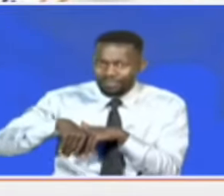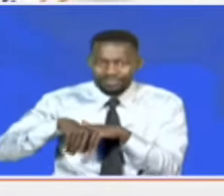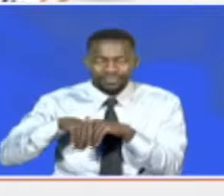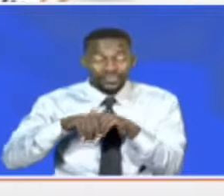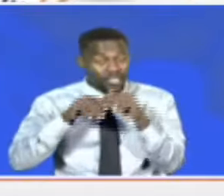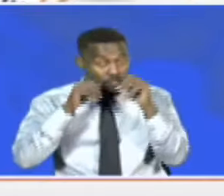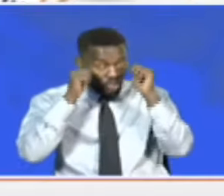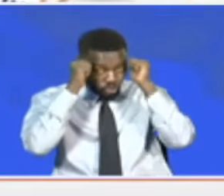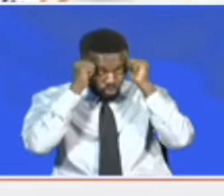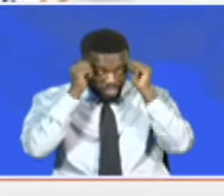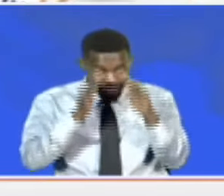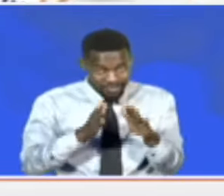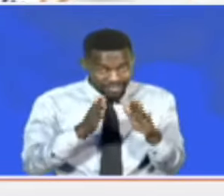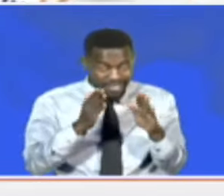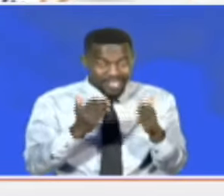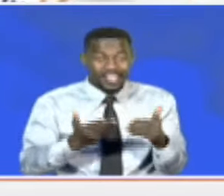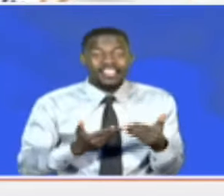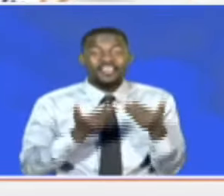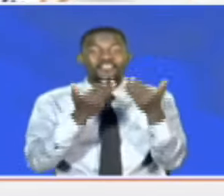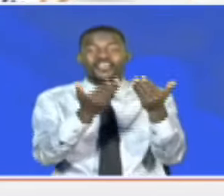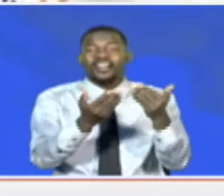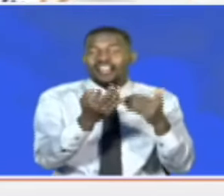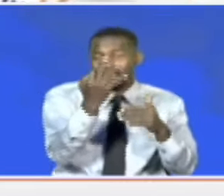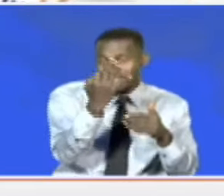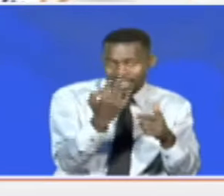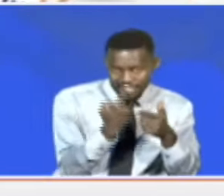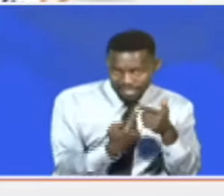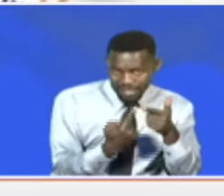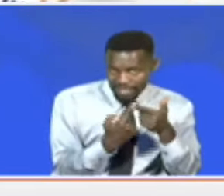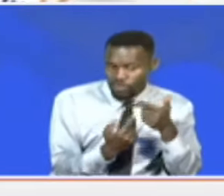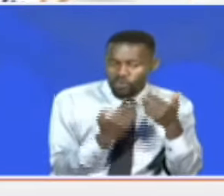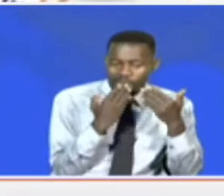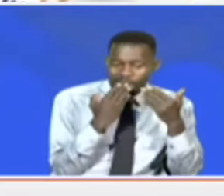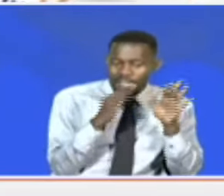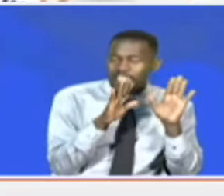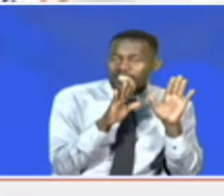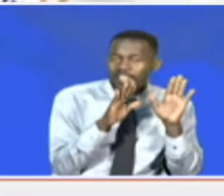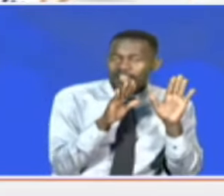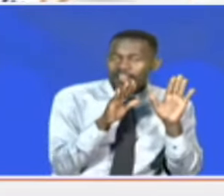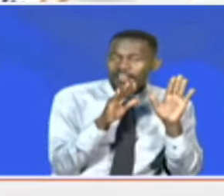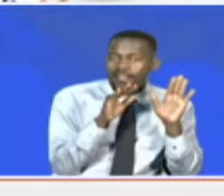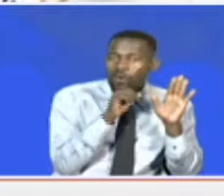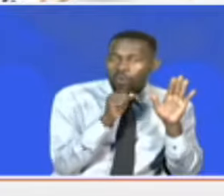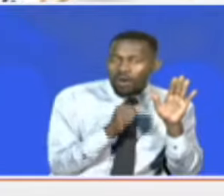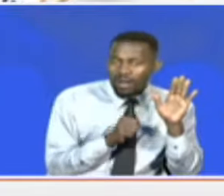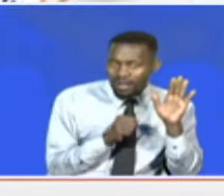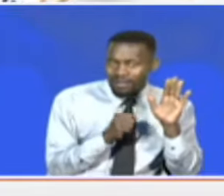3 years to complete the old curriculum, and therefore we have